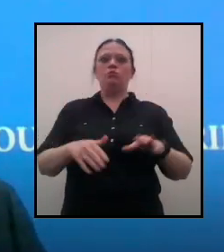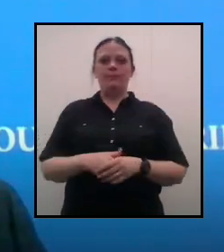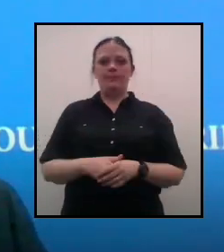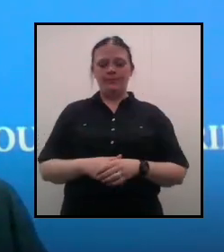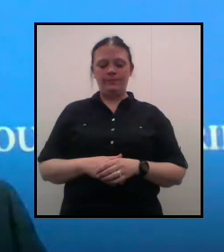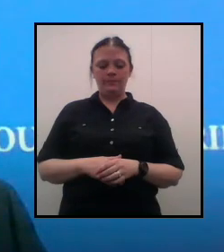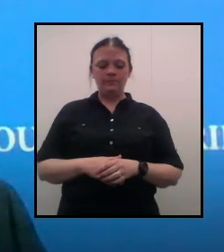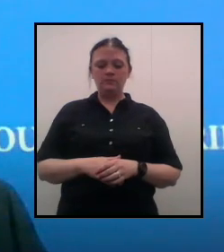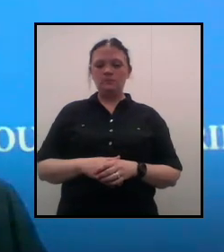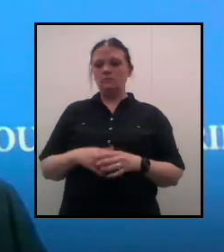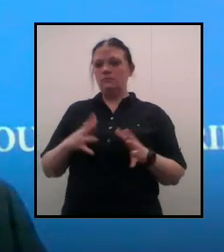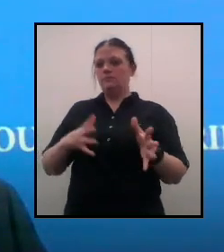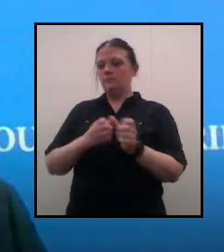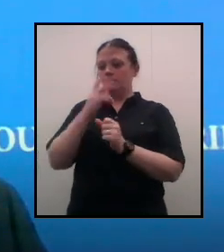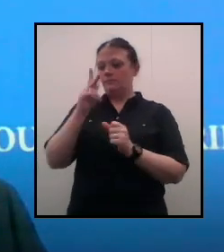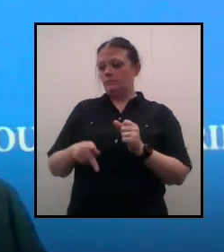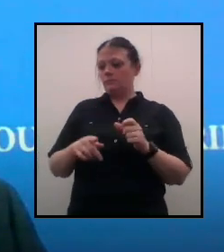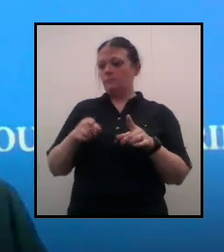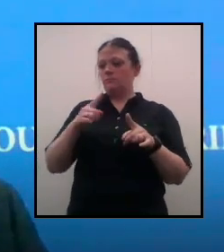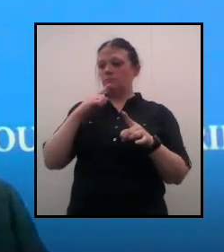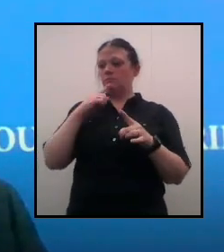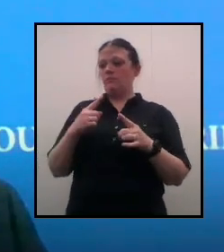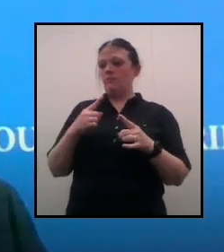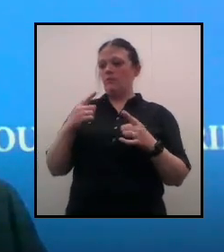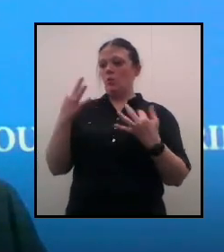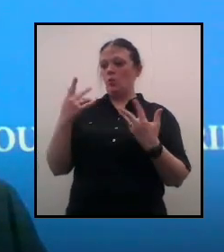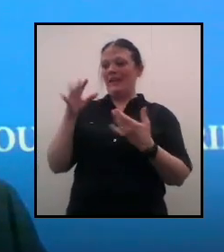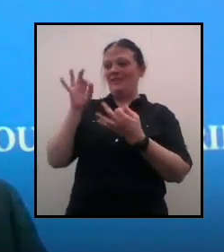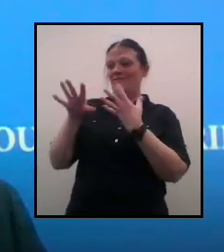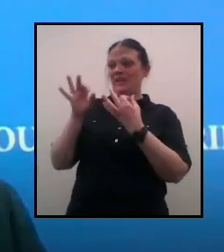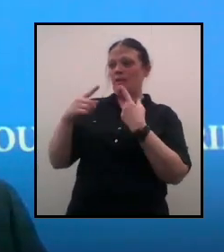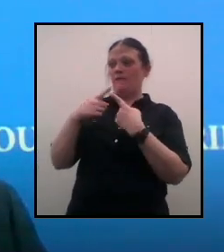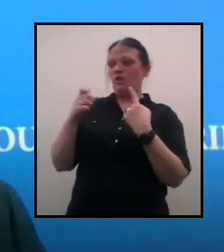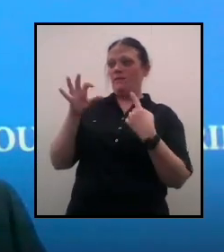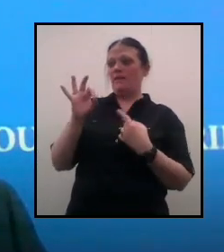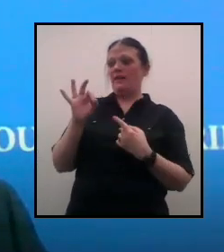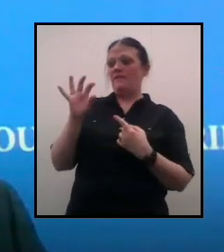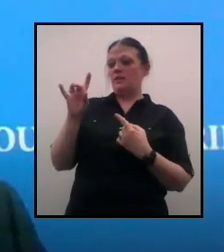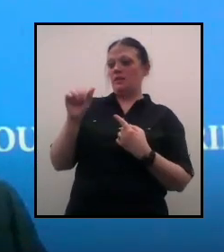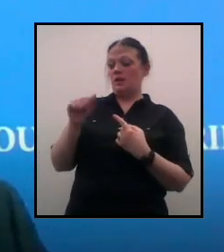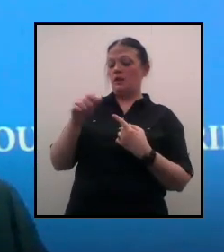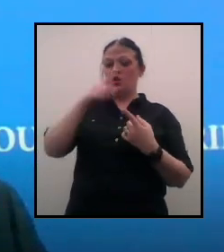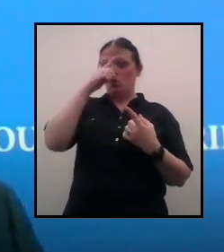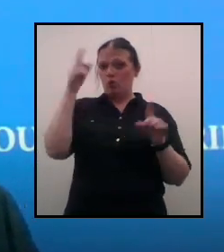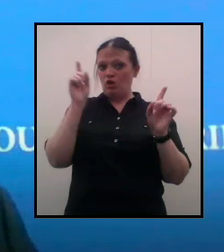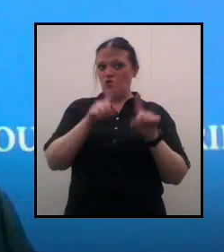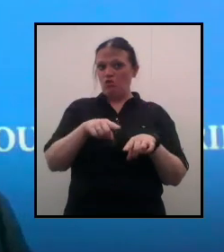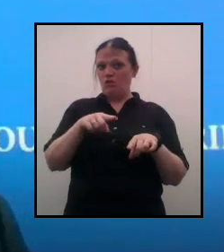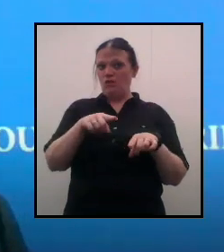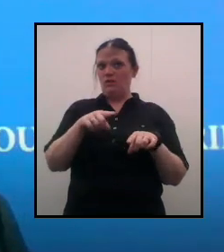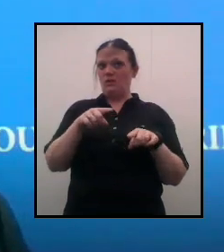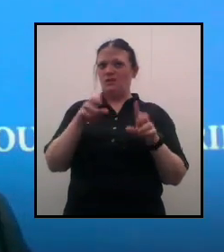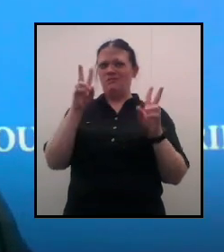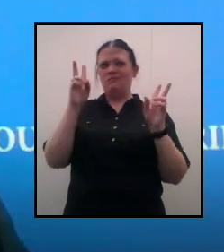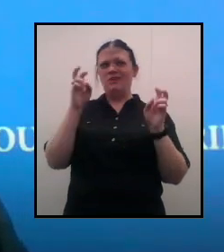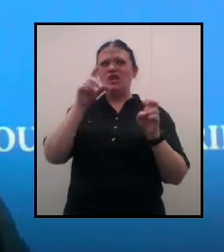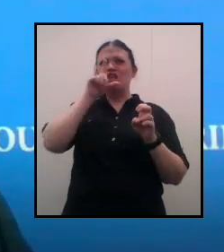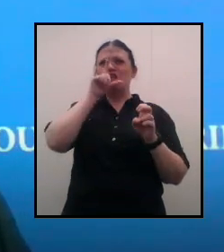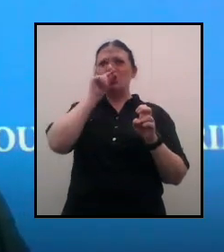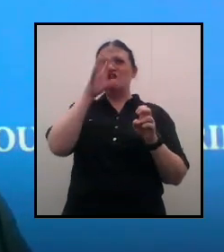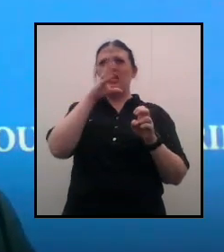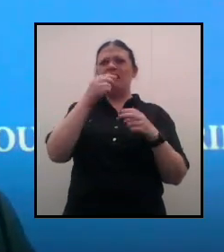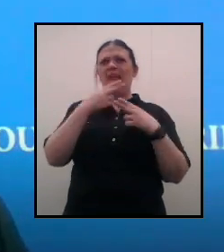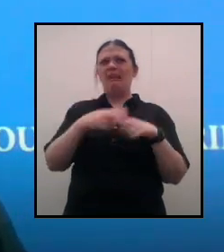follow up on that, Mark, I know they are awaiting feedback from the FDA. Would you agree that there's a bit of a chicken and egg issue here, though, because